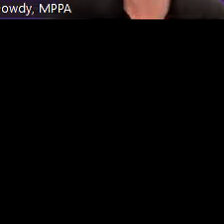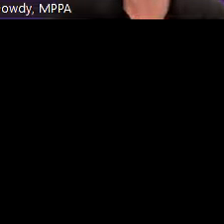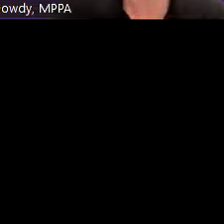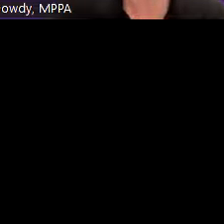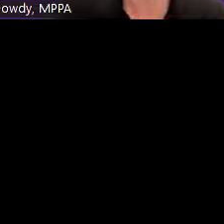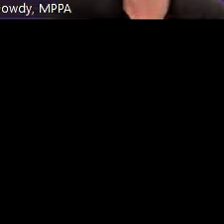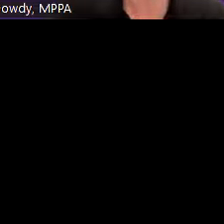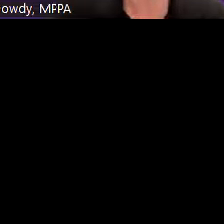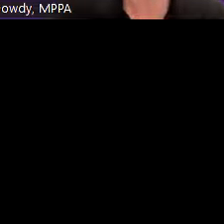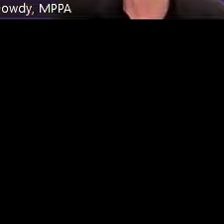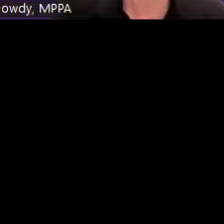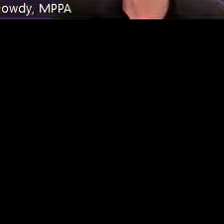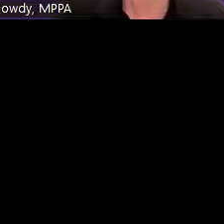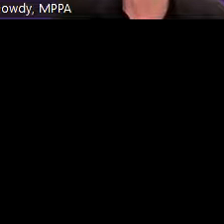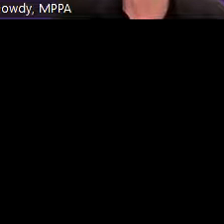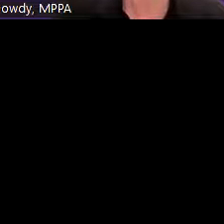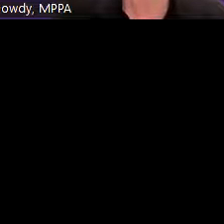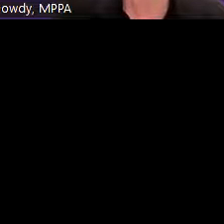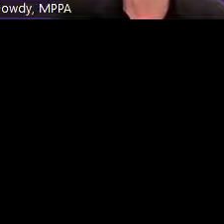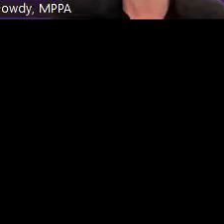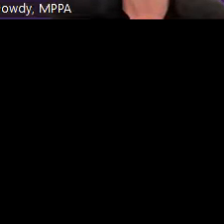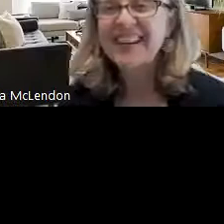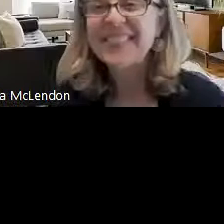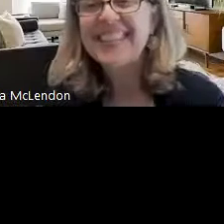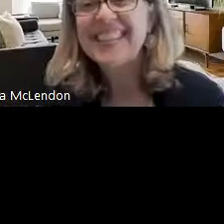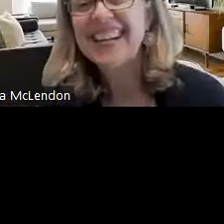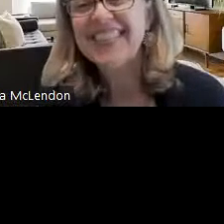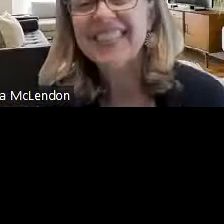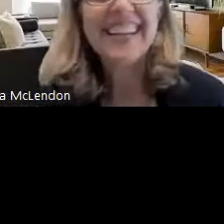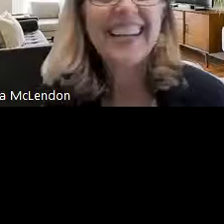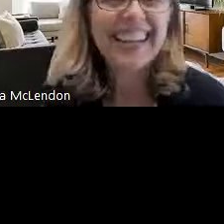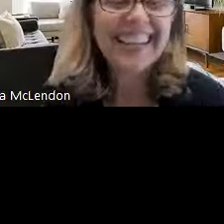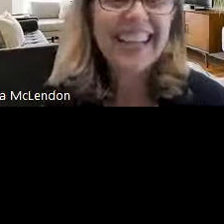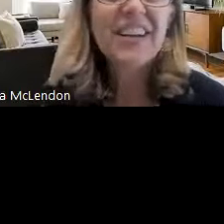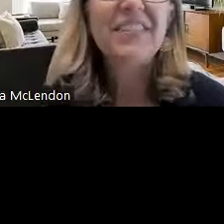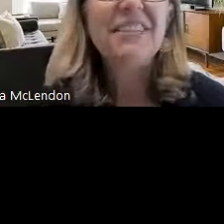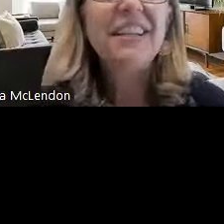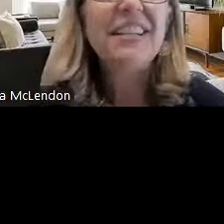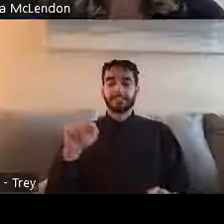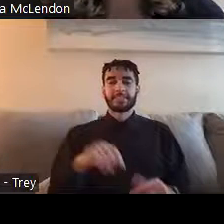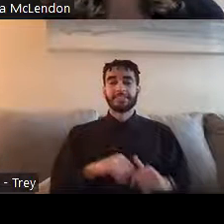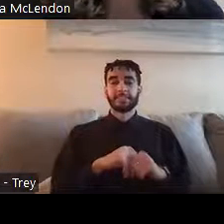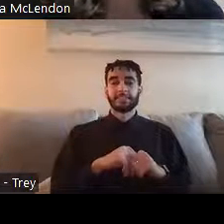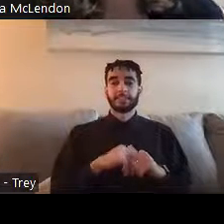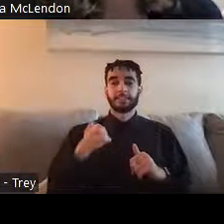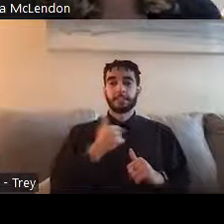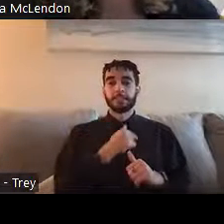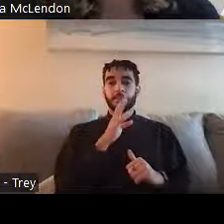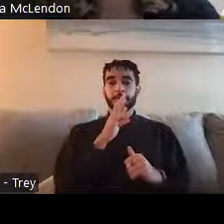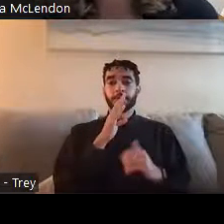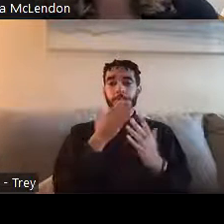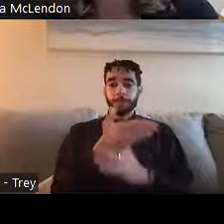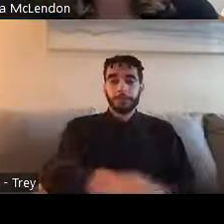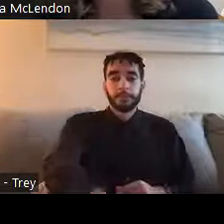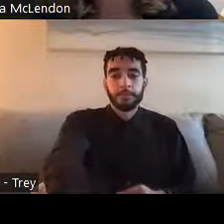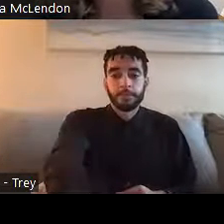We presented, I say we, that was Jared, and now it's Eric, but it's, we did talk through, I think most of what